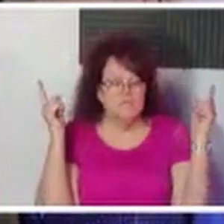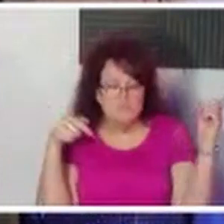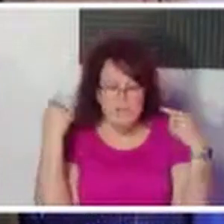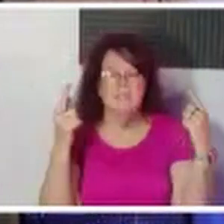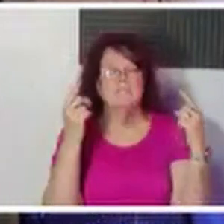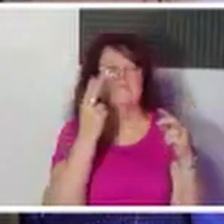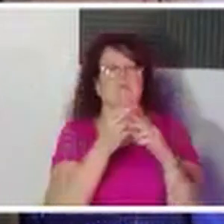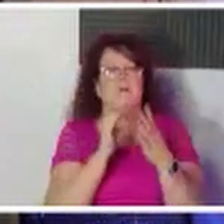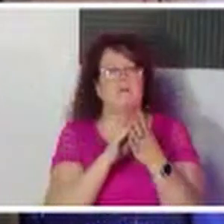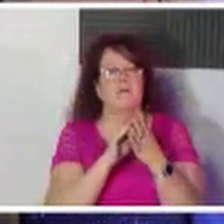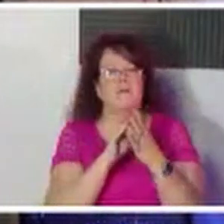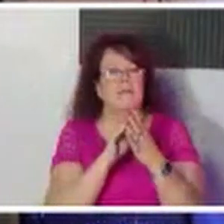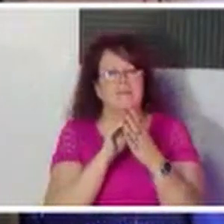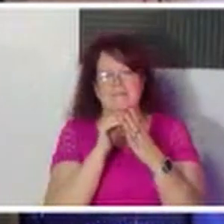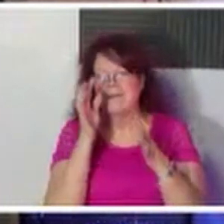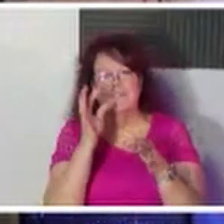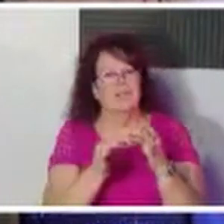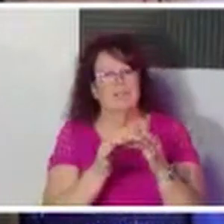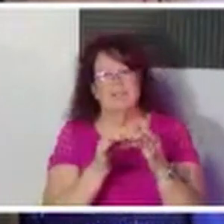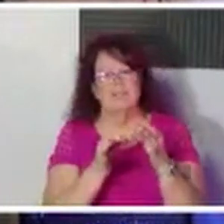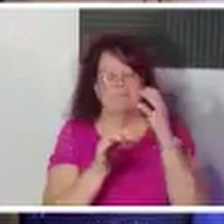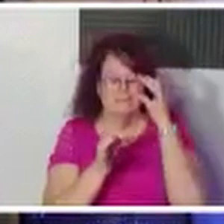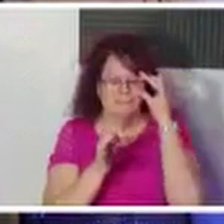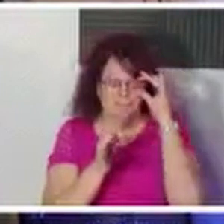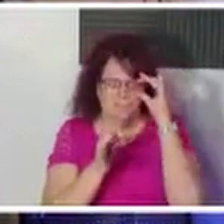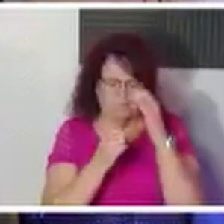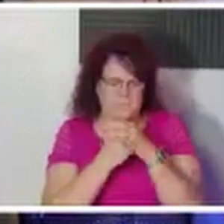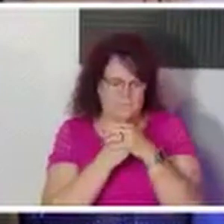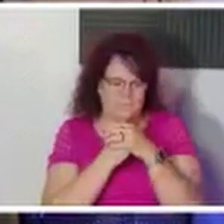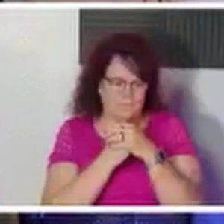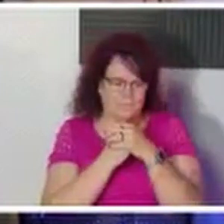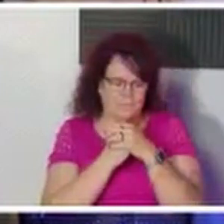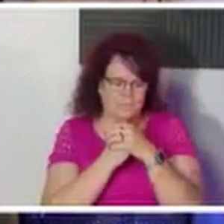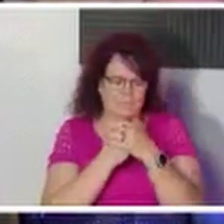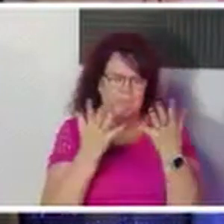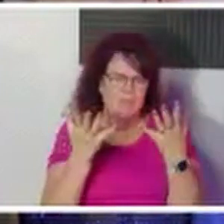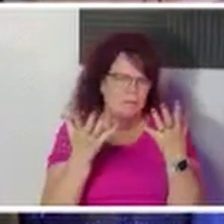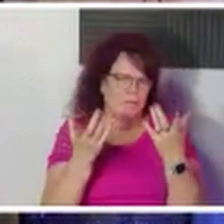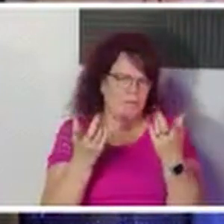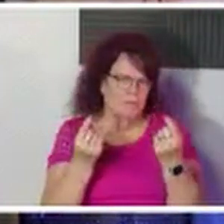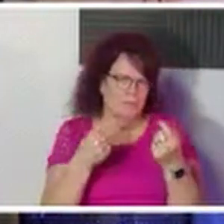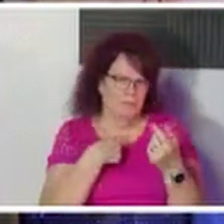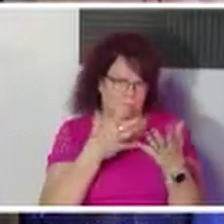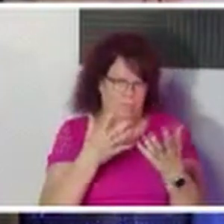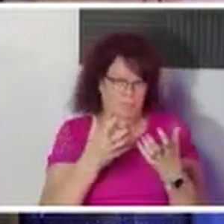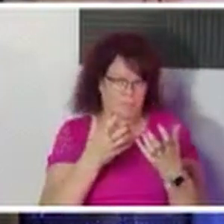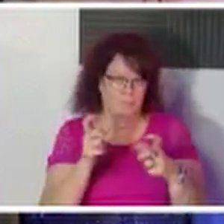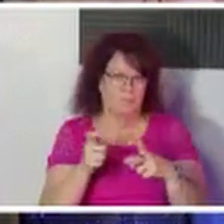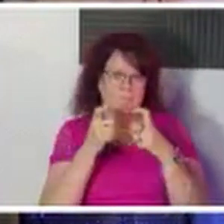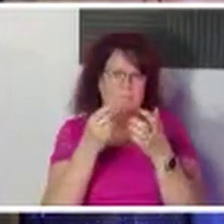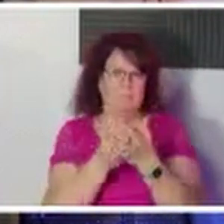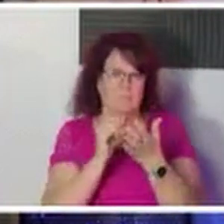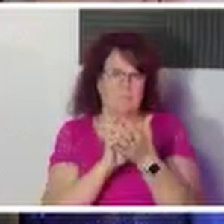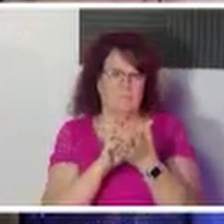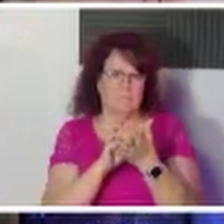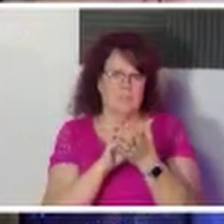and literally it's so unjust. So what I would love to do is literally give so much money that we're